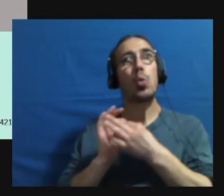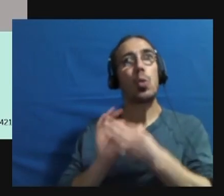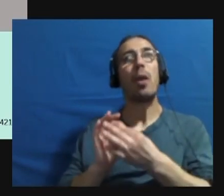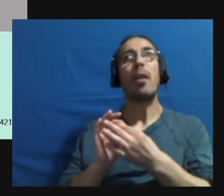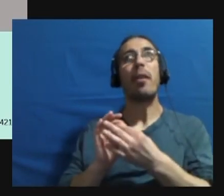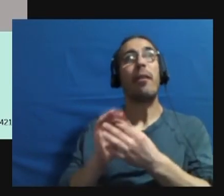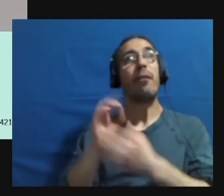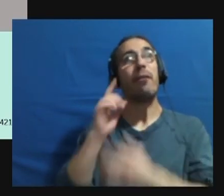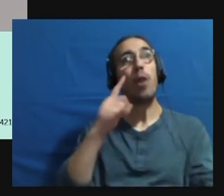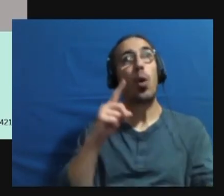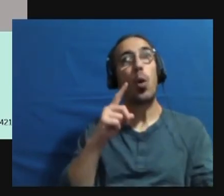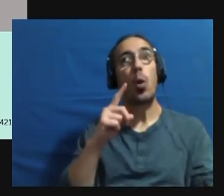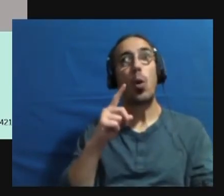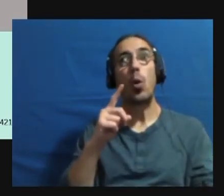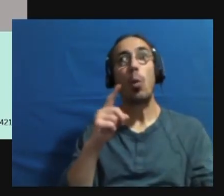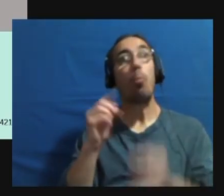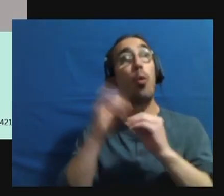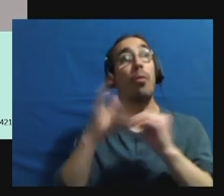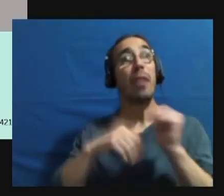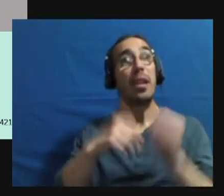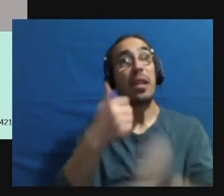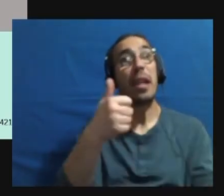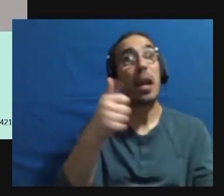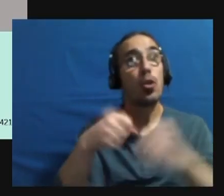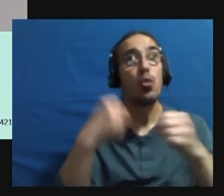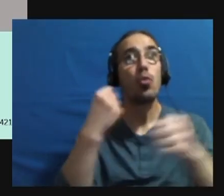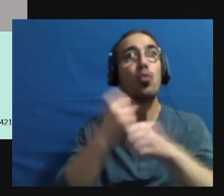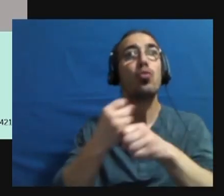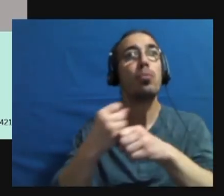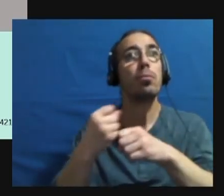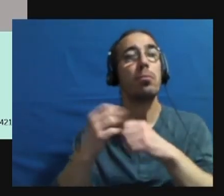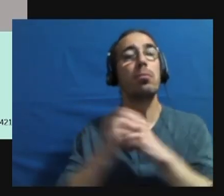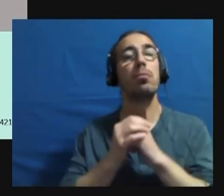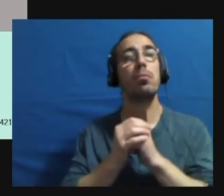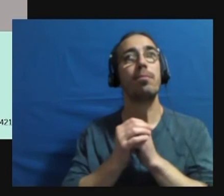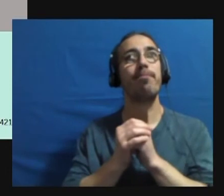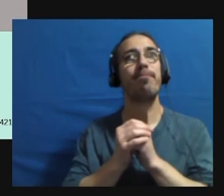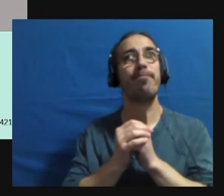over a decade. And that's